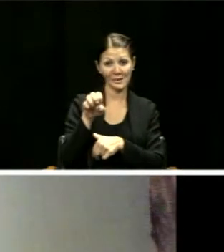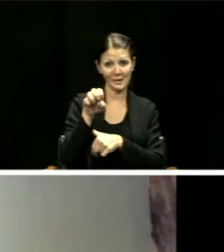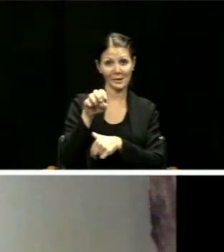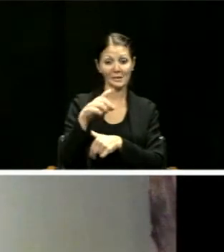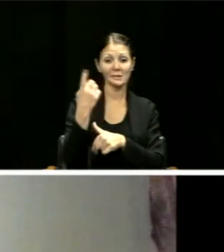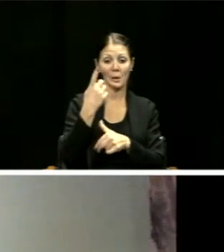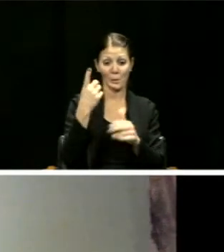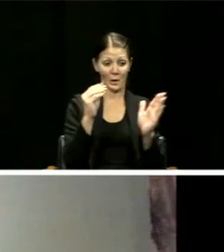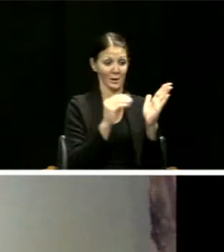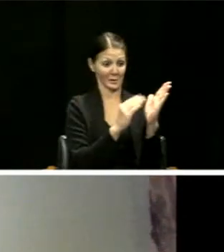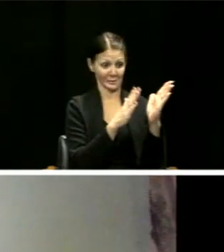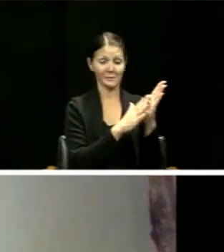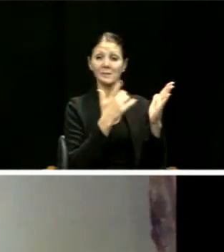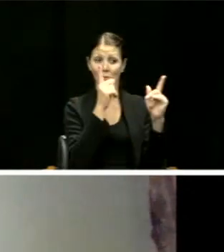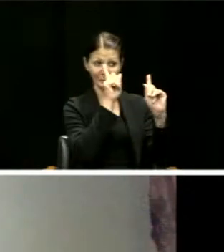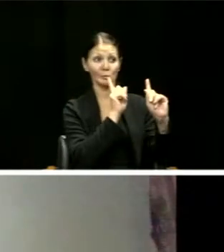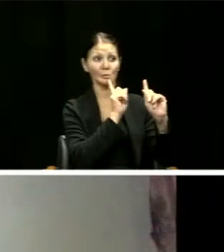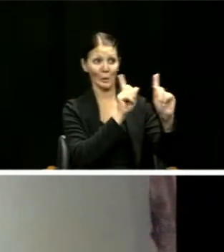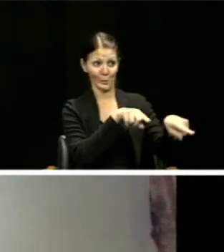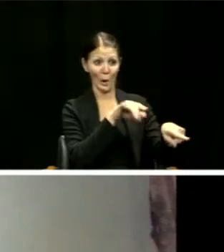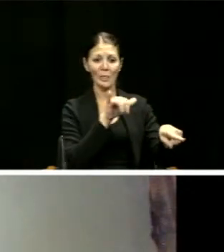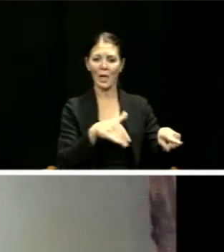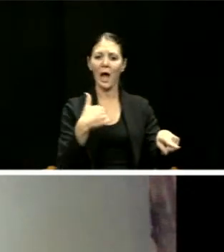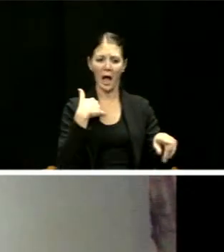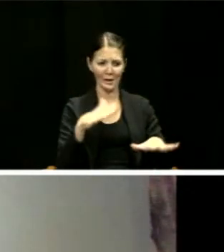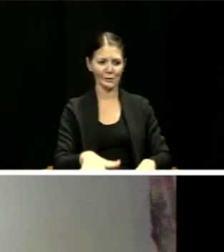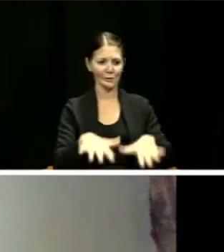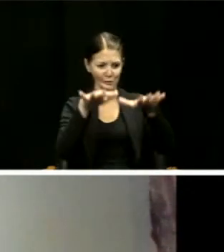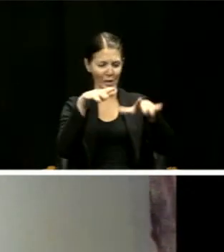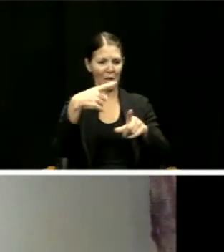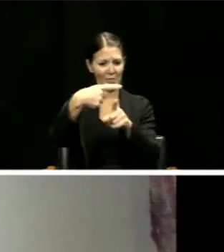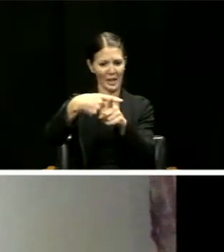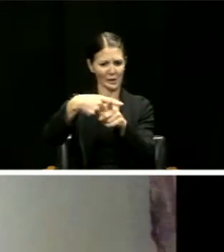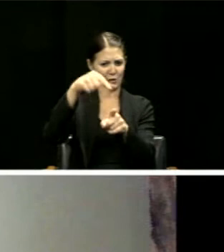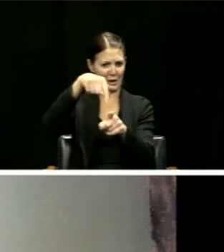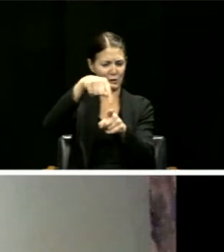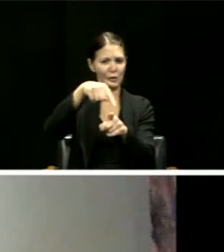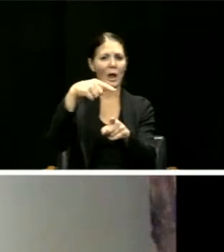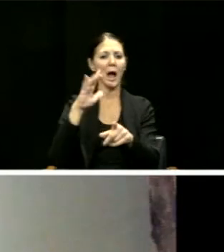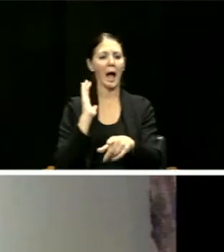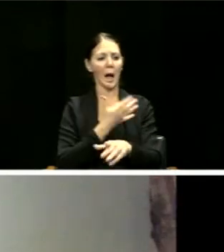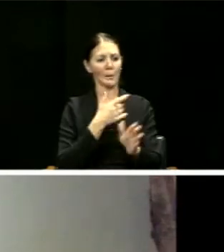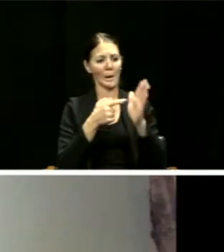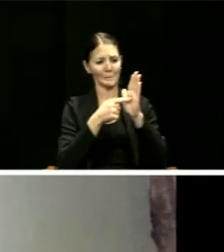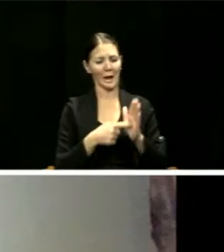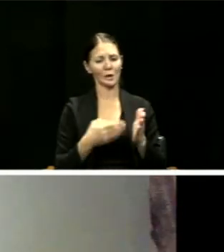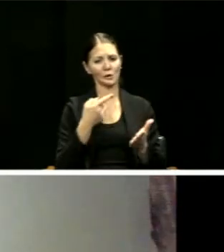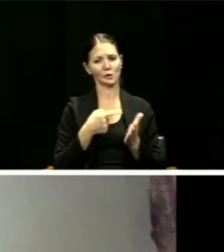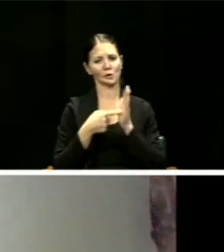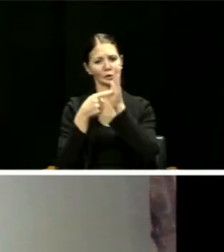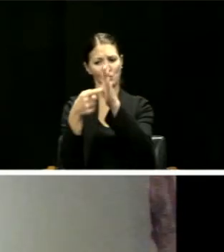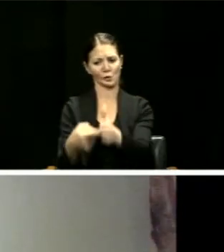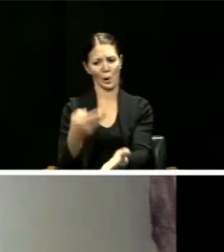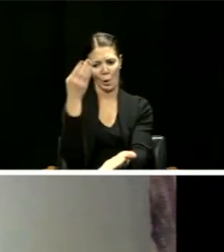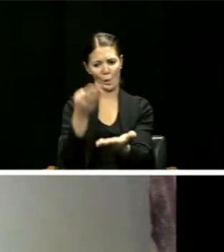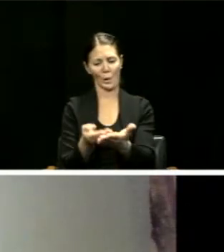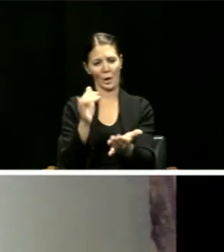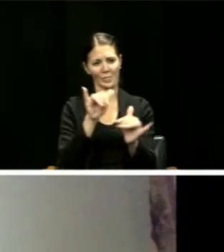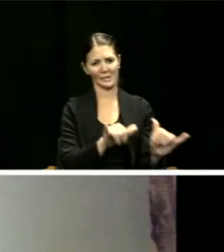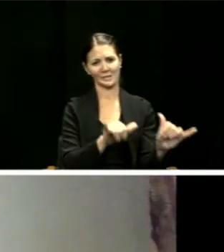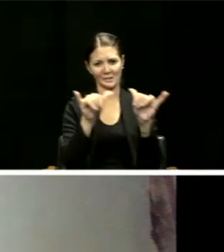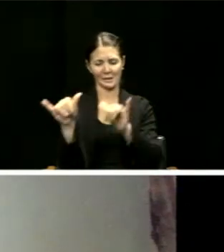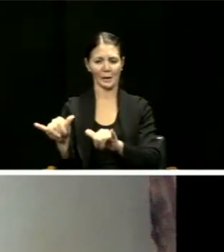someone documented that there were flooding at this intersection, that our model was showing that there was flooding during that same storm that